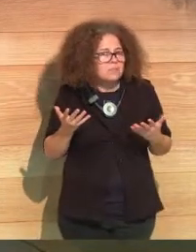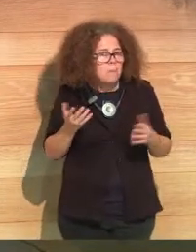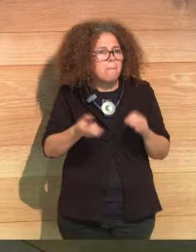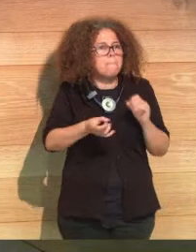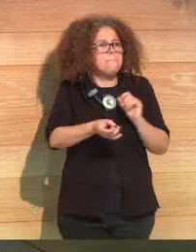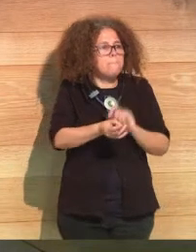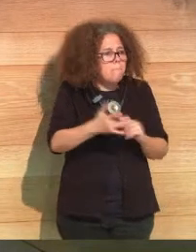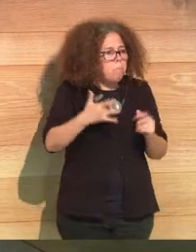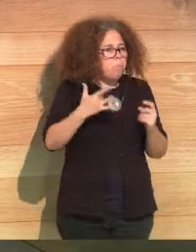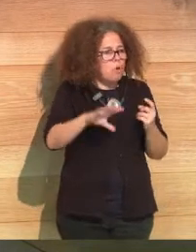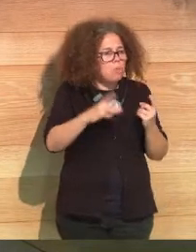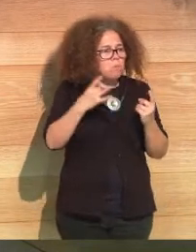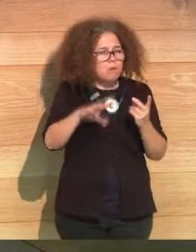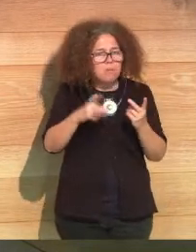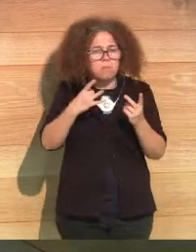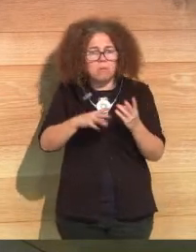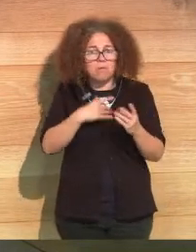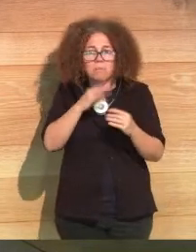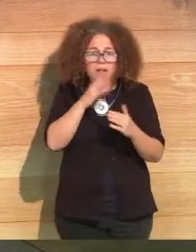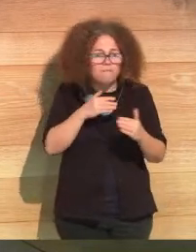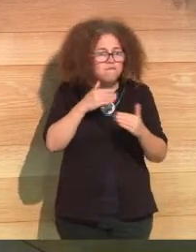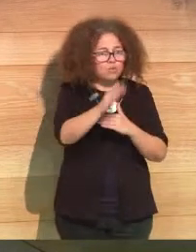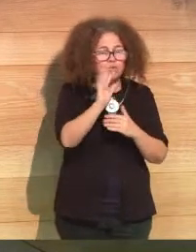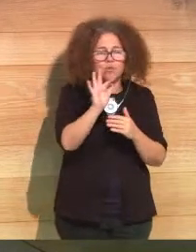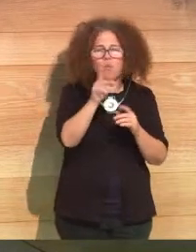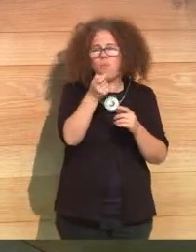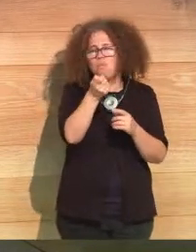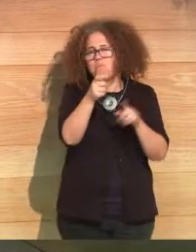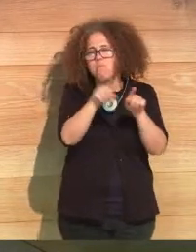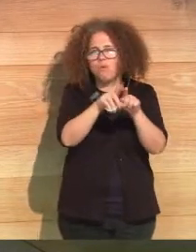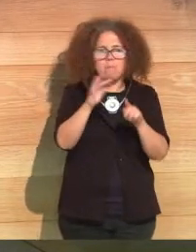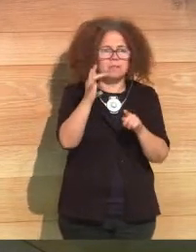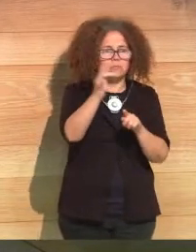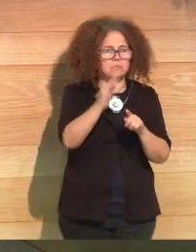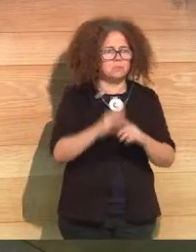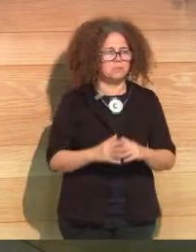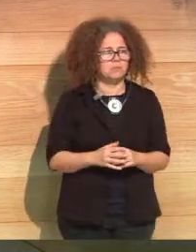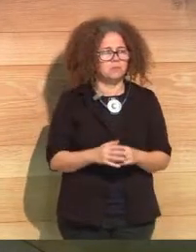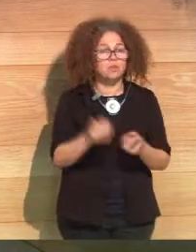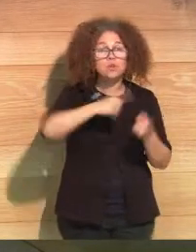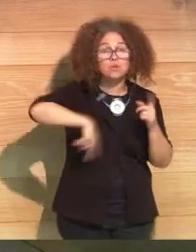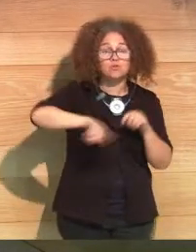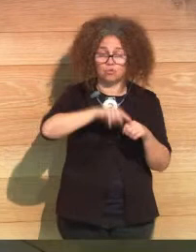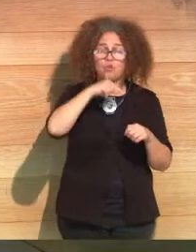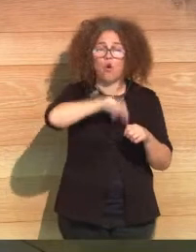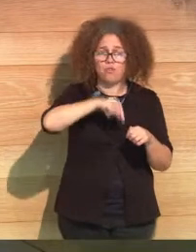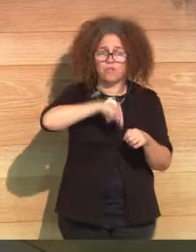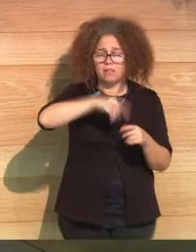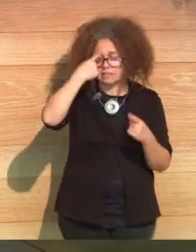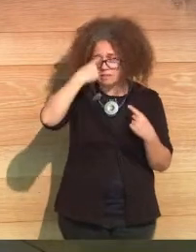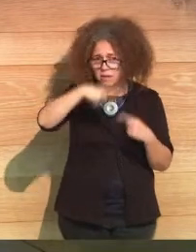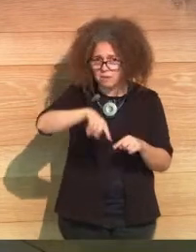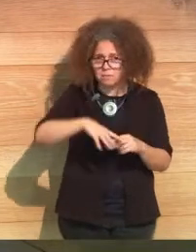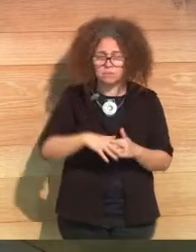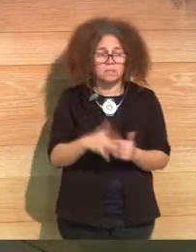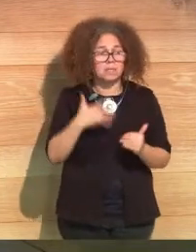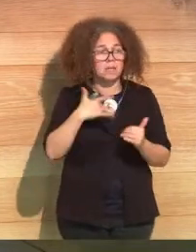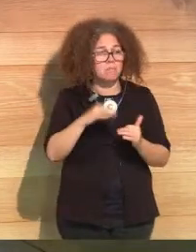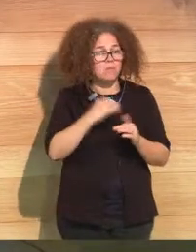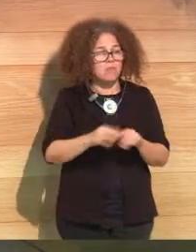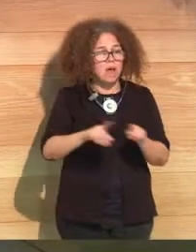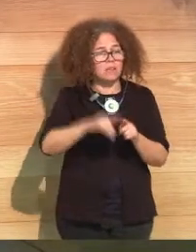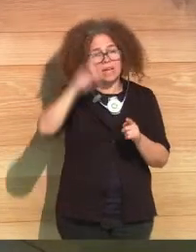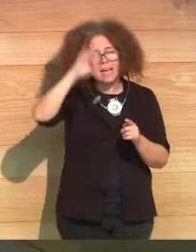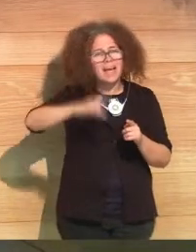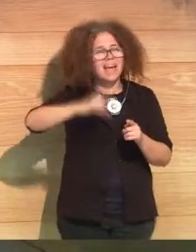would be more positive than the one we have in mind. And we are very aware also of some kind of naivety. It's like, oh, we are